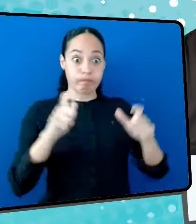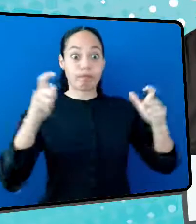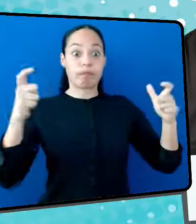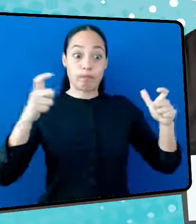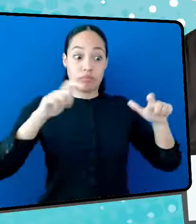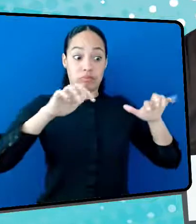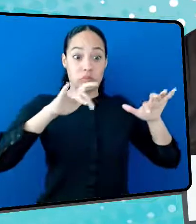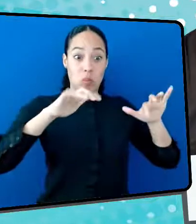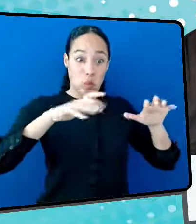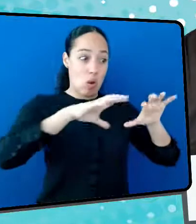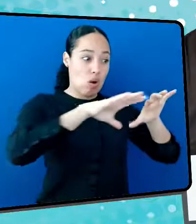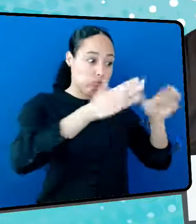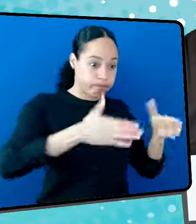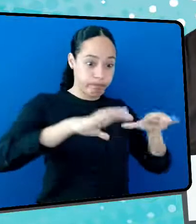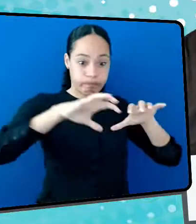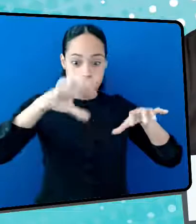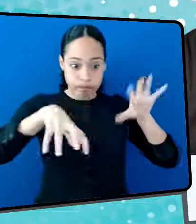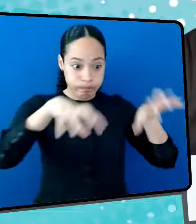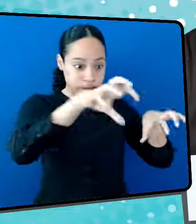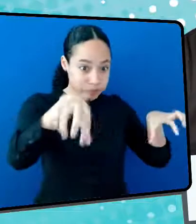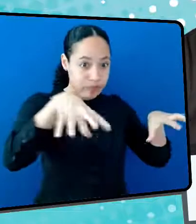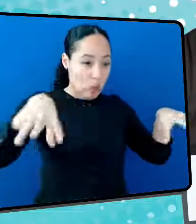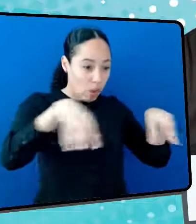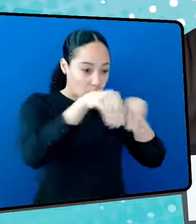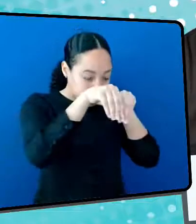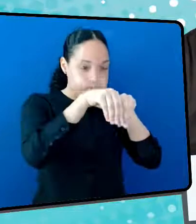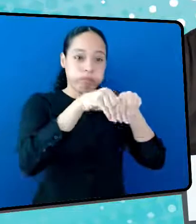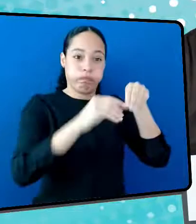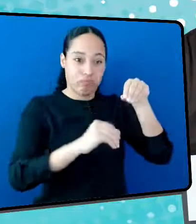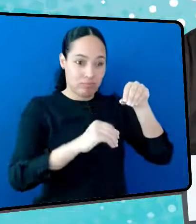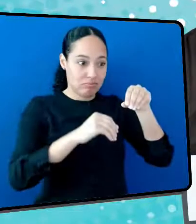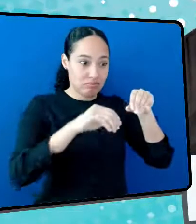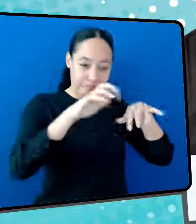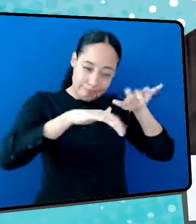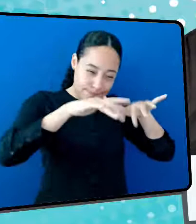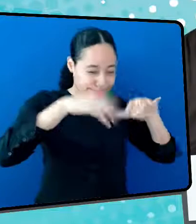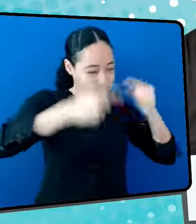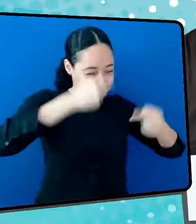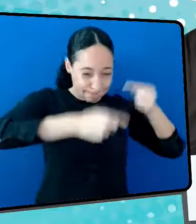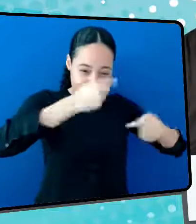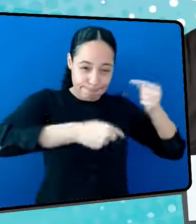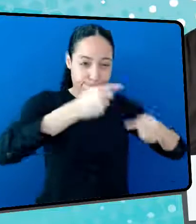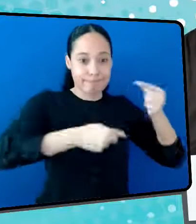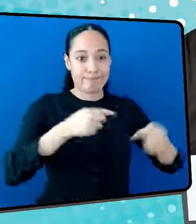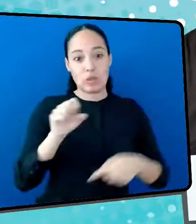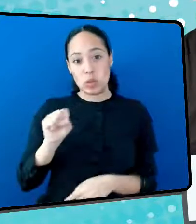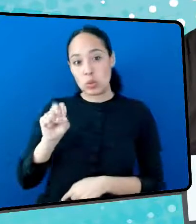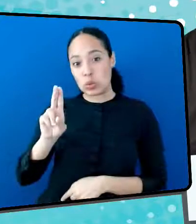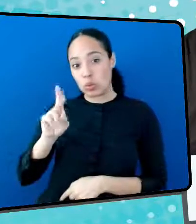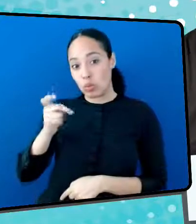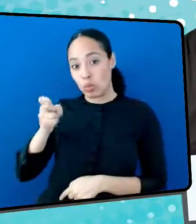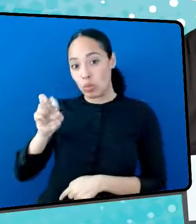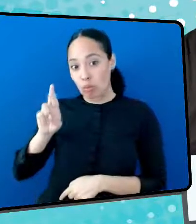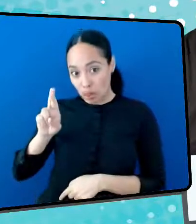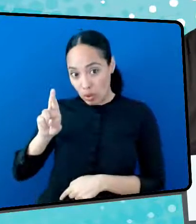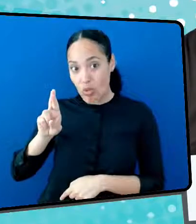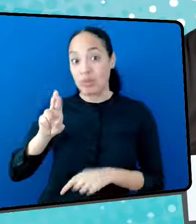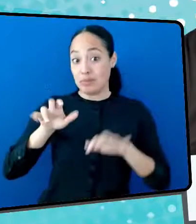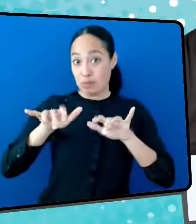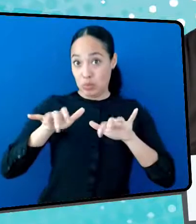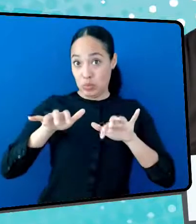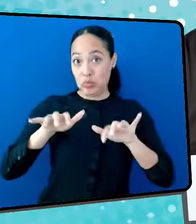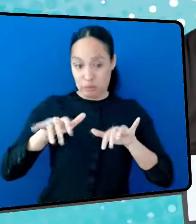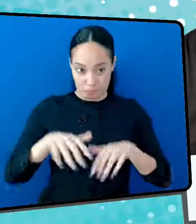UK national supercomputer capabilities and stuff like that, doing lots of software development. So it's kind of interesting back then, we're looking at how do you scale a code to 100,000 cores, right?